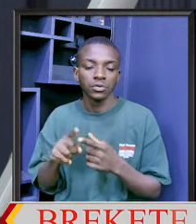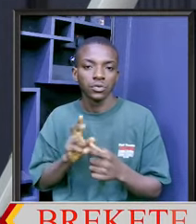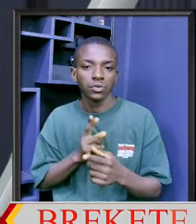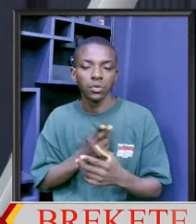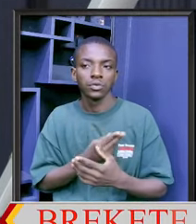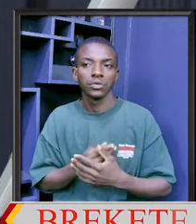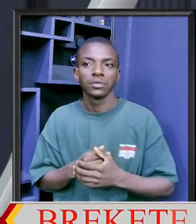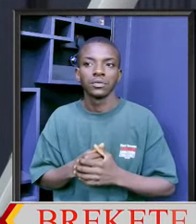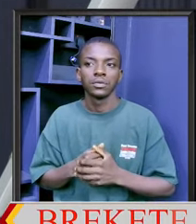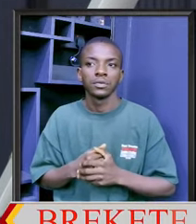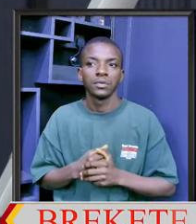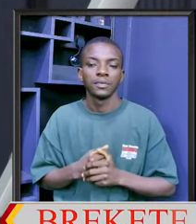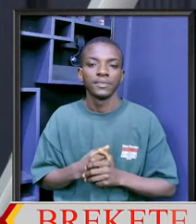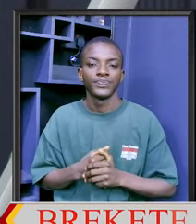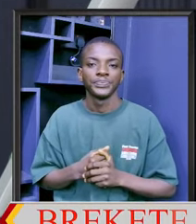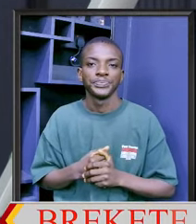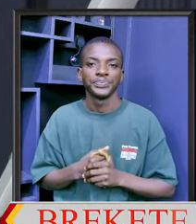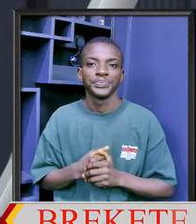us.